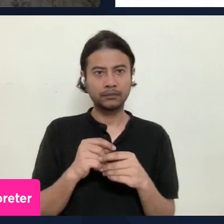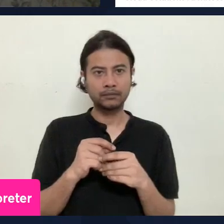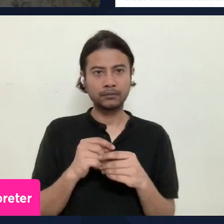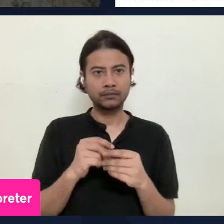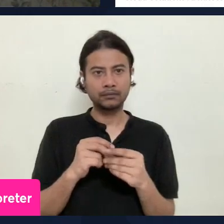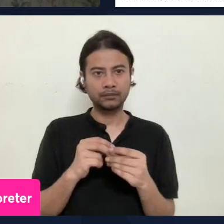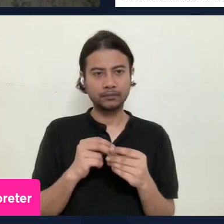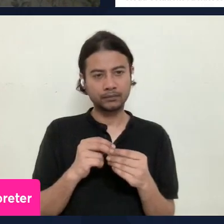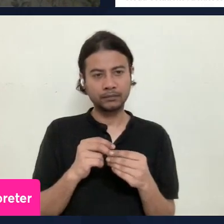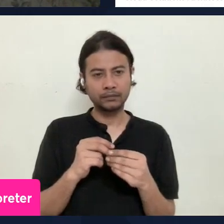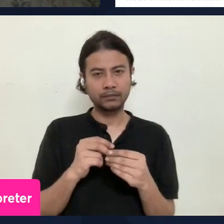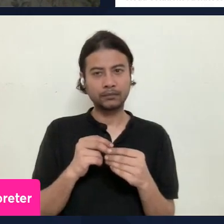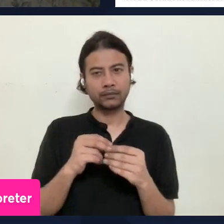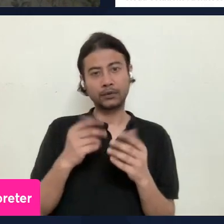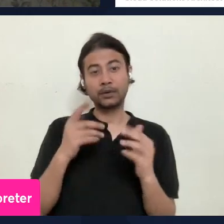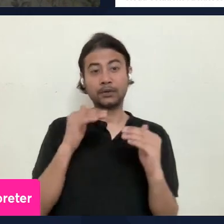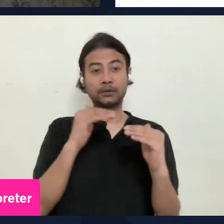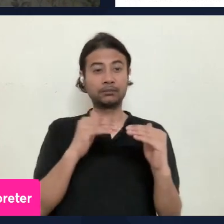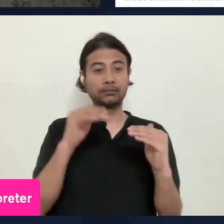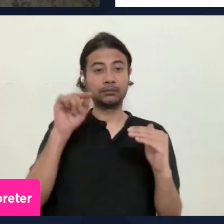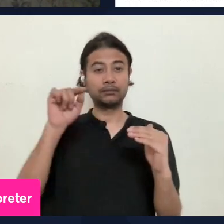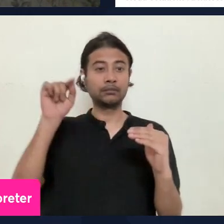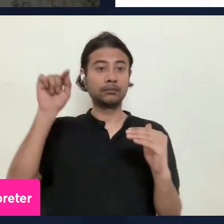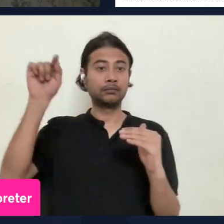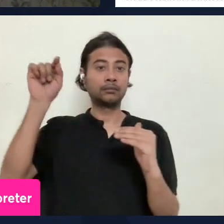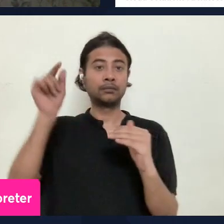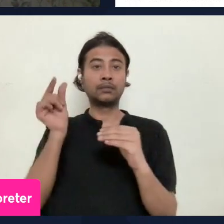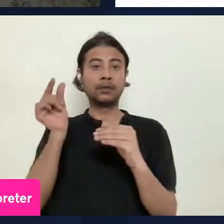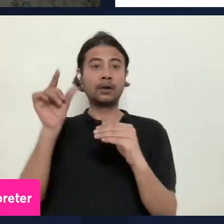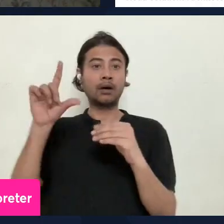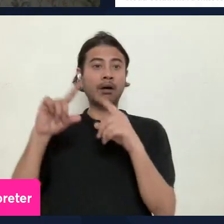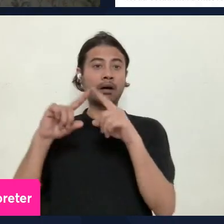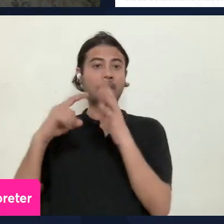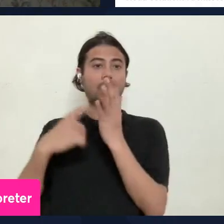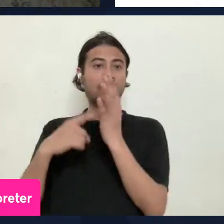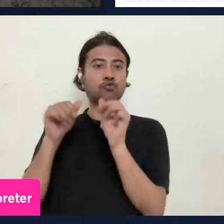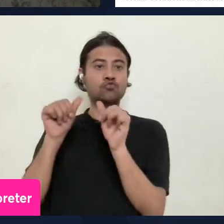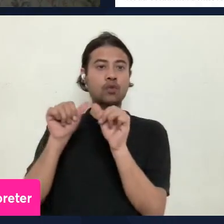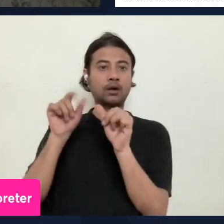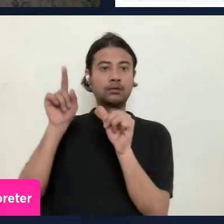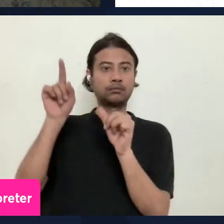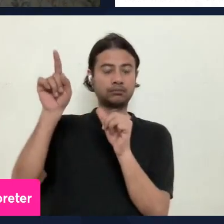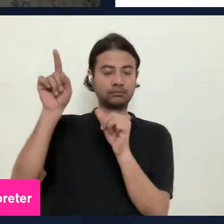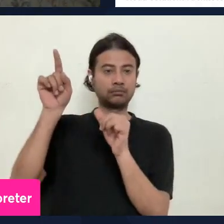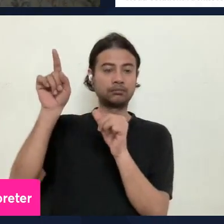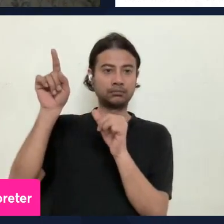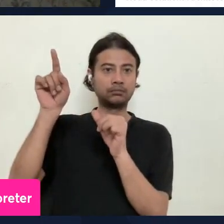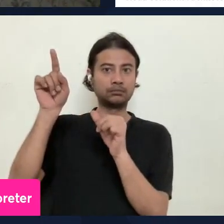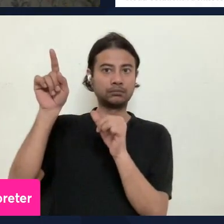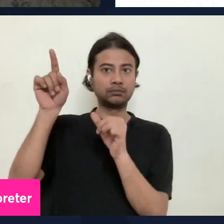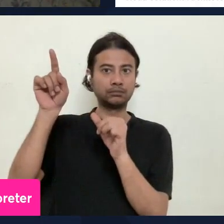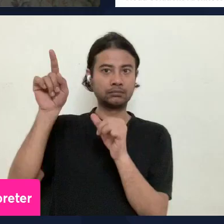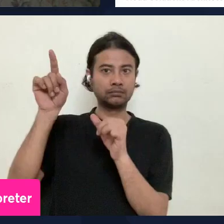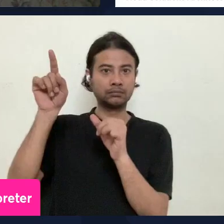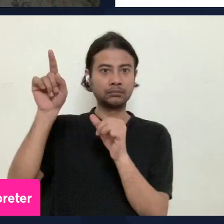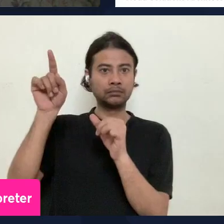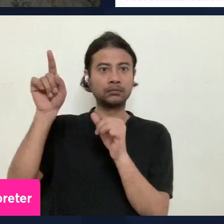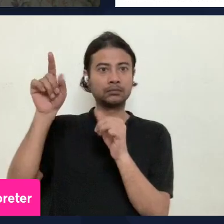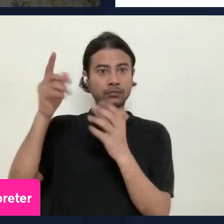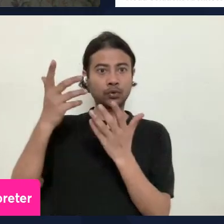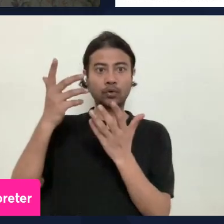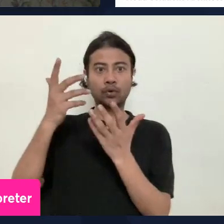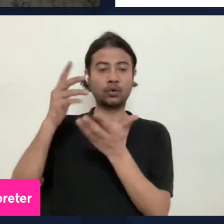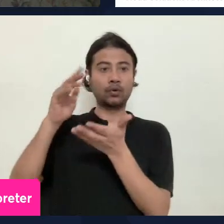ultra capacity pool. But what you can do for that volume, and this is where Microsoft and NetApp have listened to customers